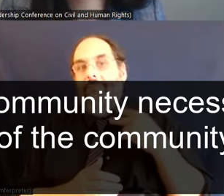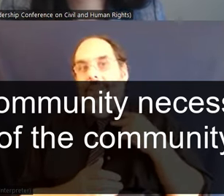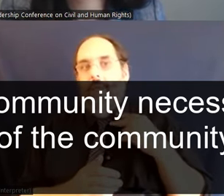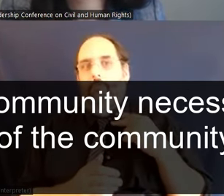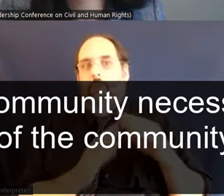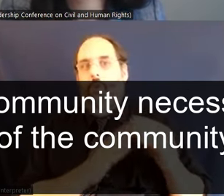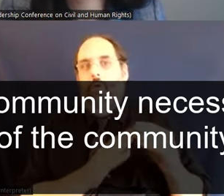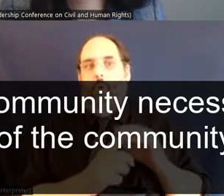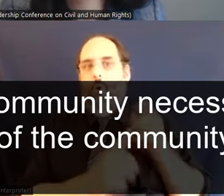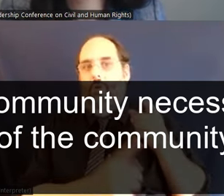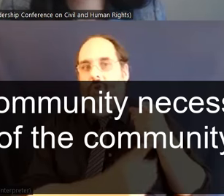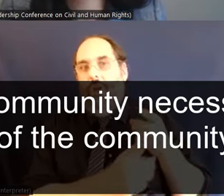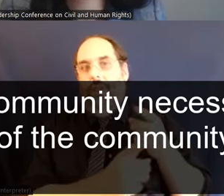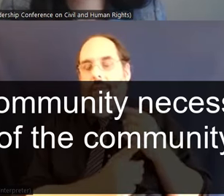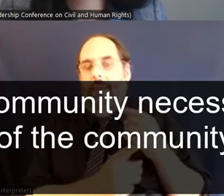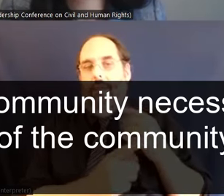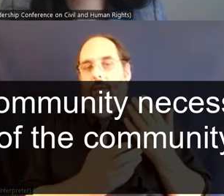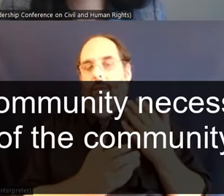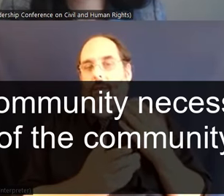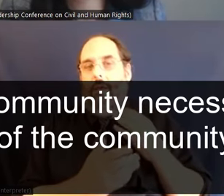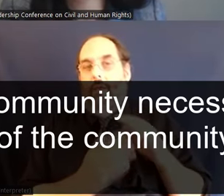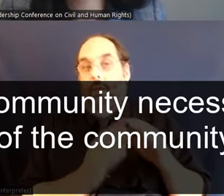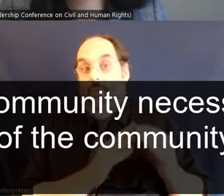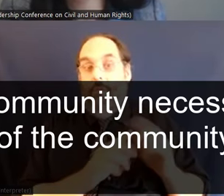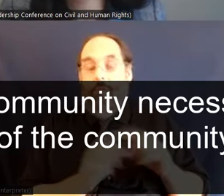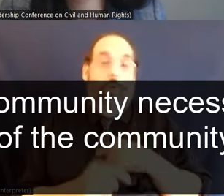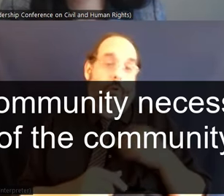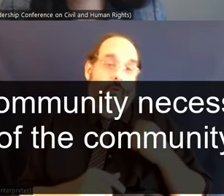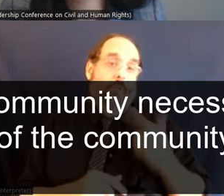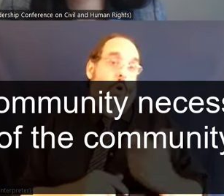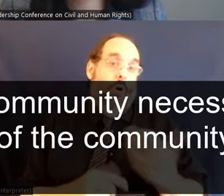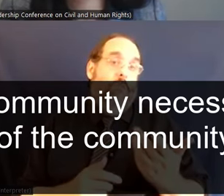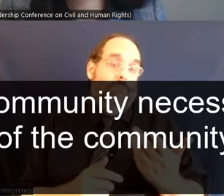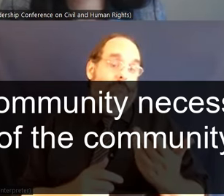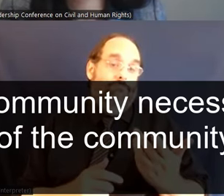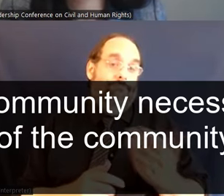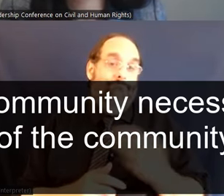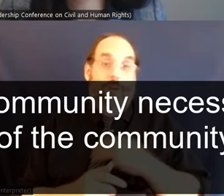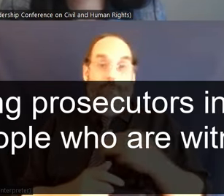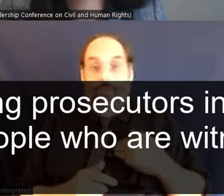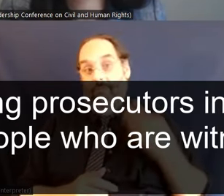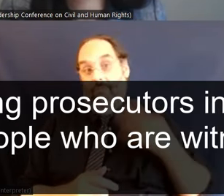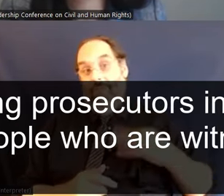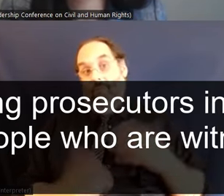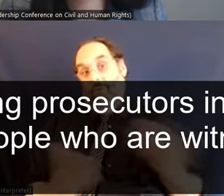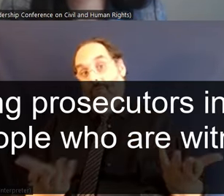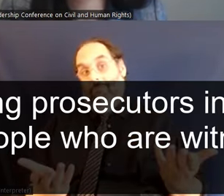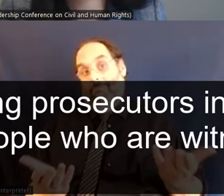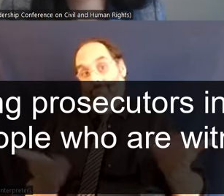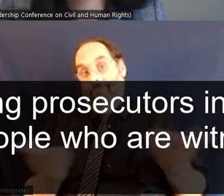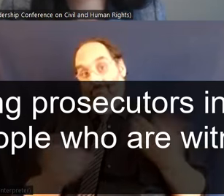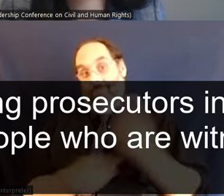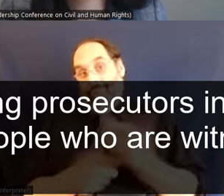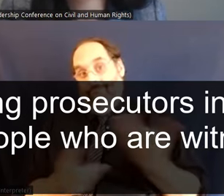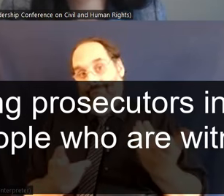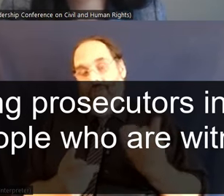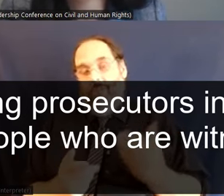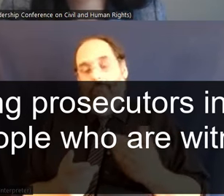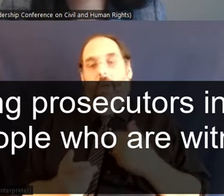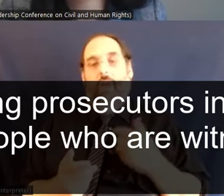community or targeted community necessarily, but we're all members of the community here in Pittsburgh. And so